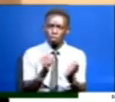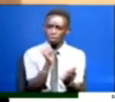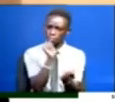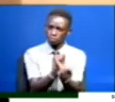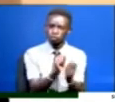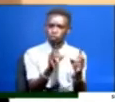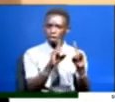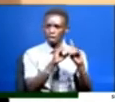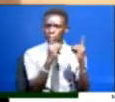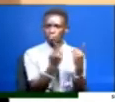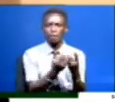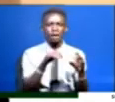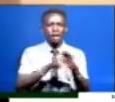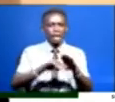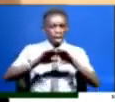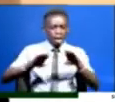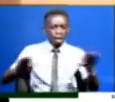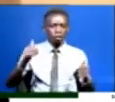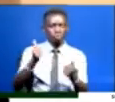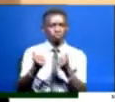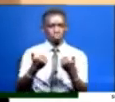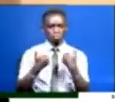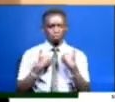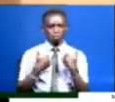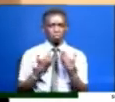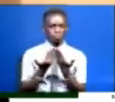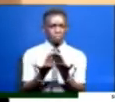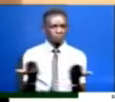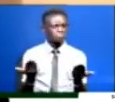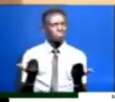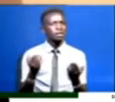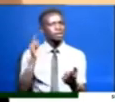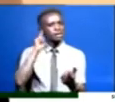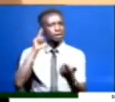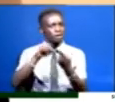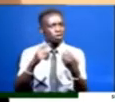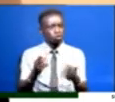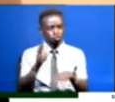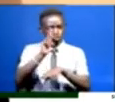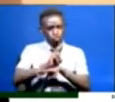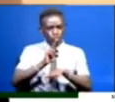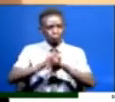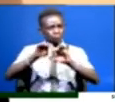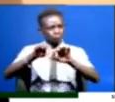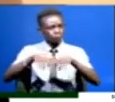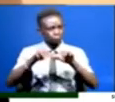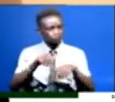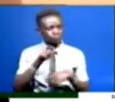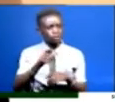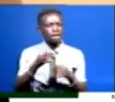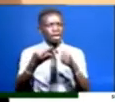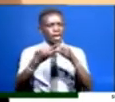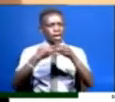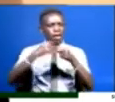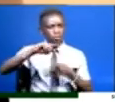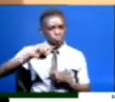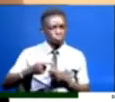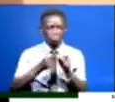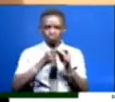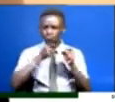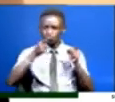that they have to put under production 8,000 acres to